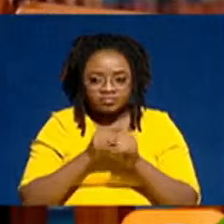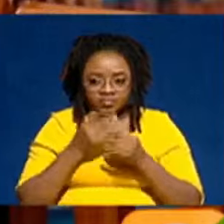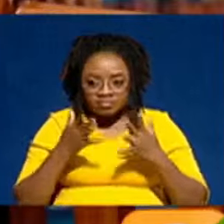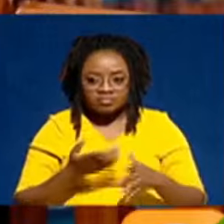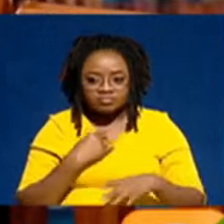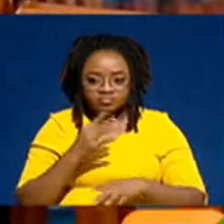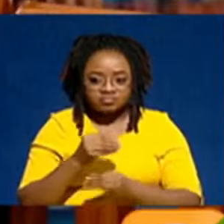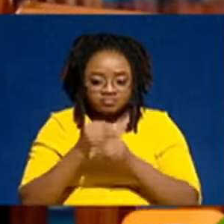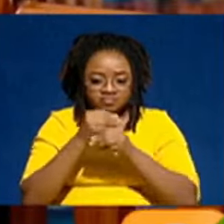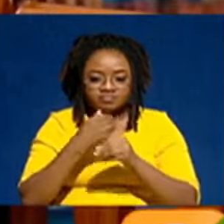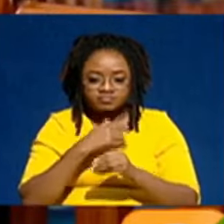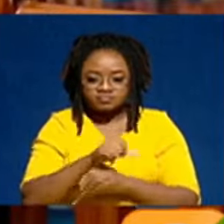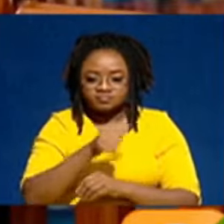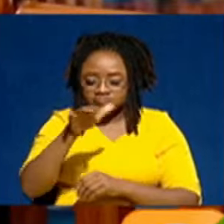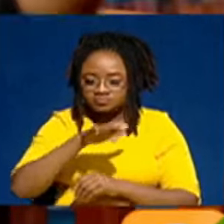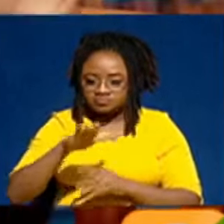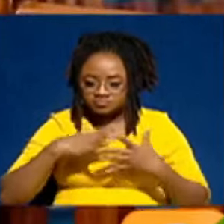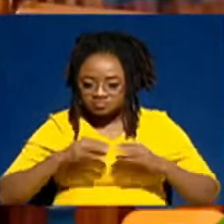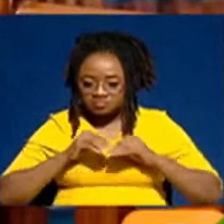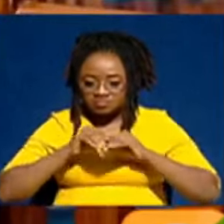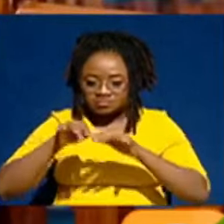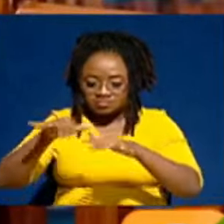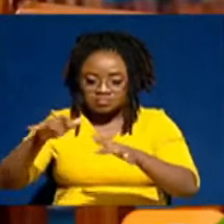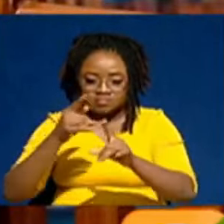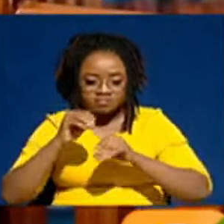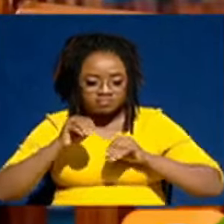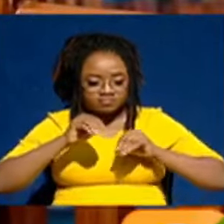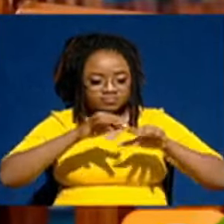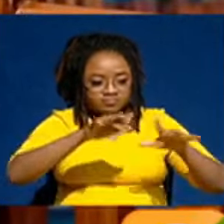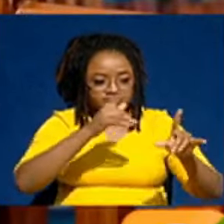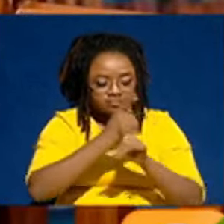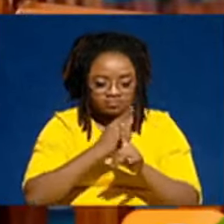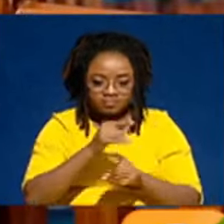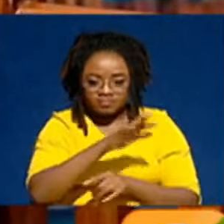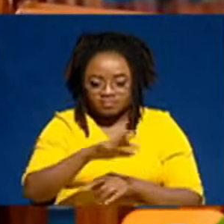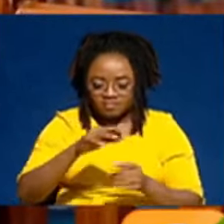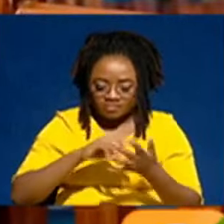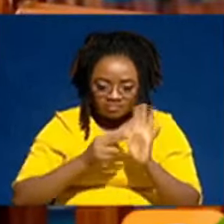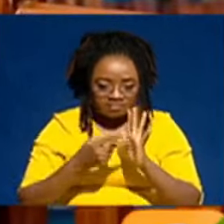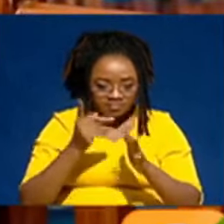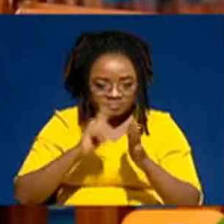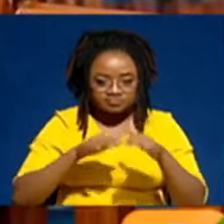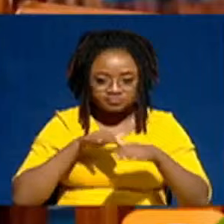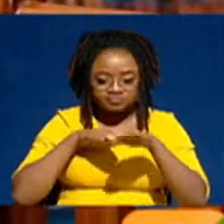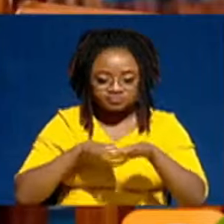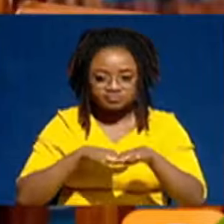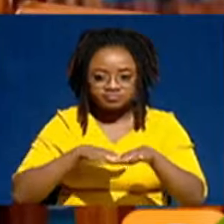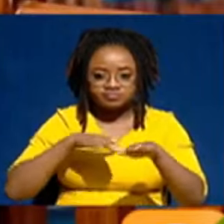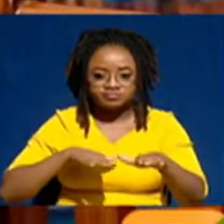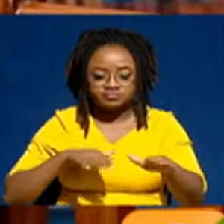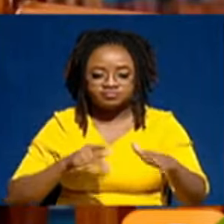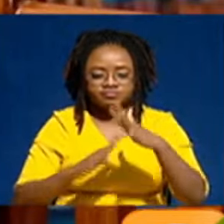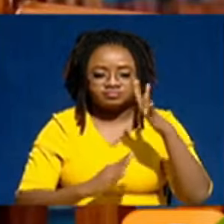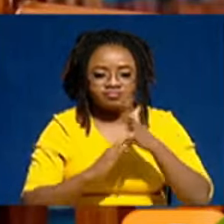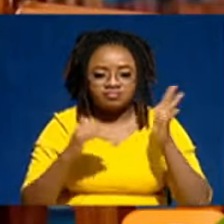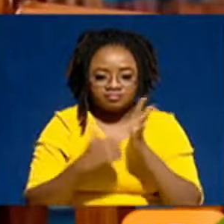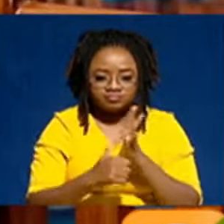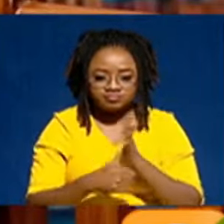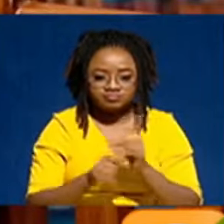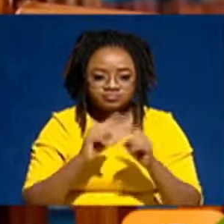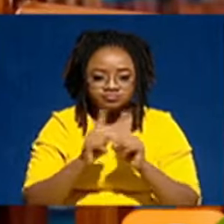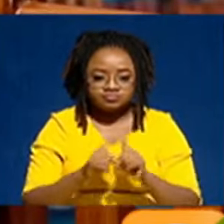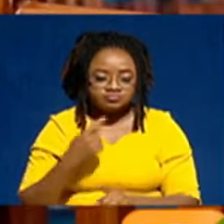going all the way to areas like Kitengela. And so traffic is a major contributor to the same. Now, in terms of,